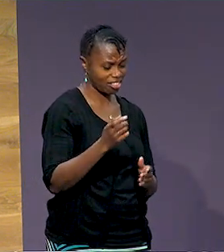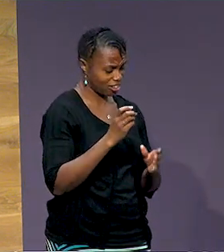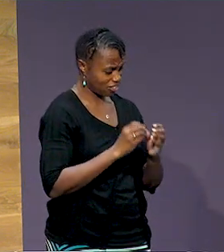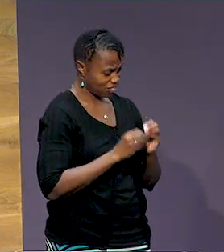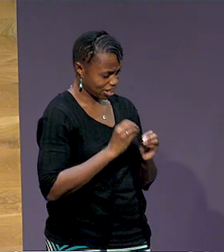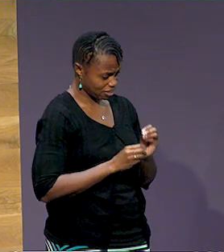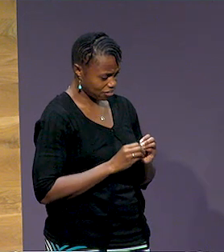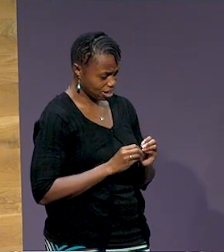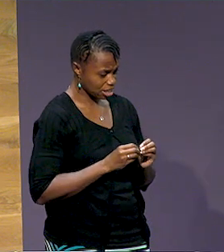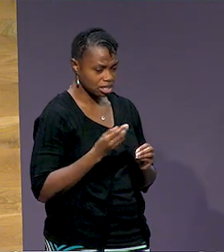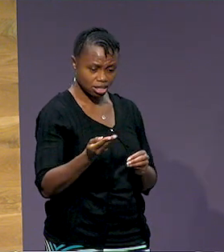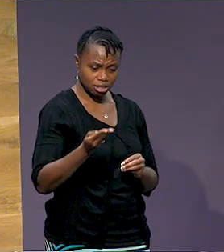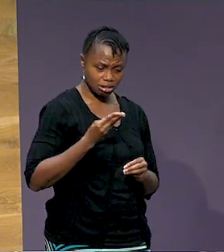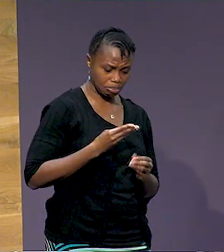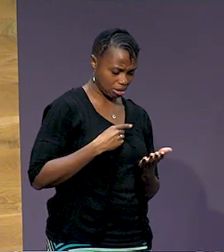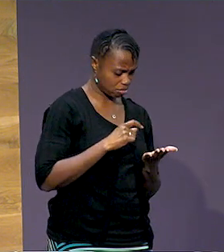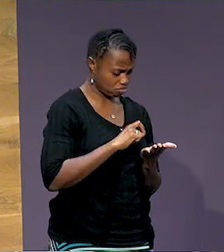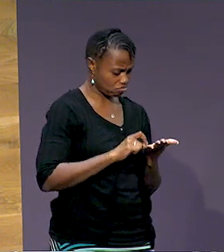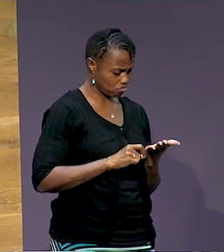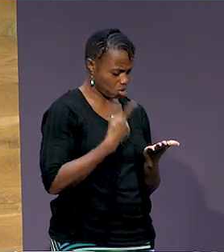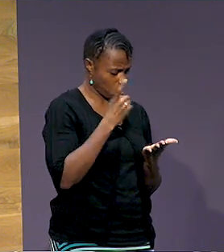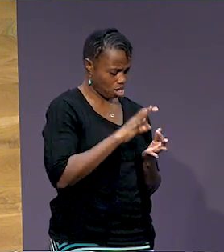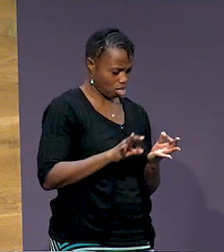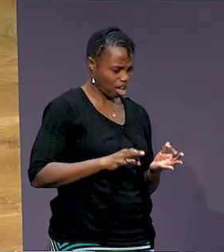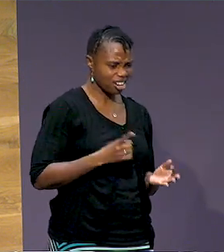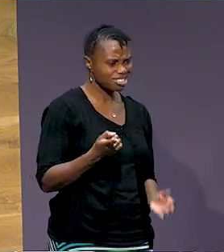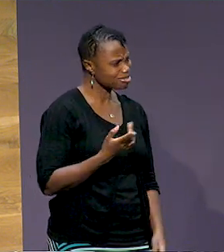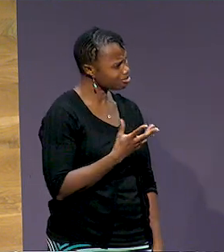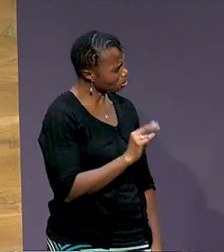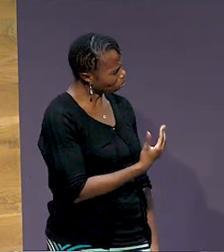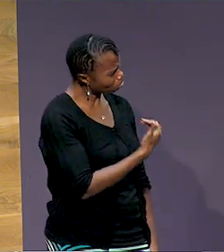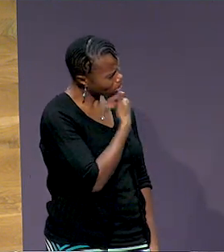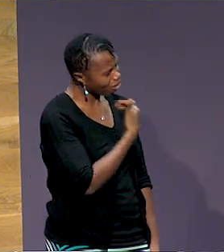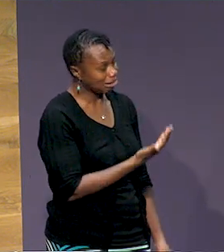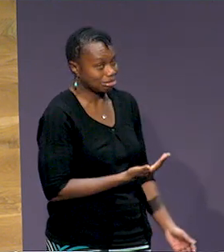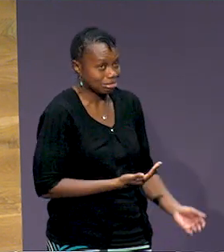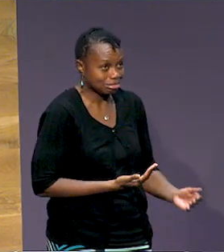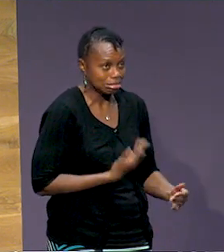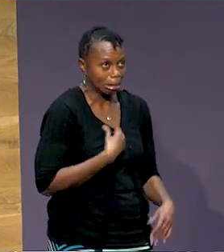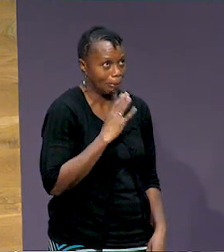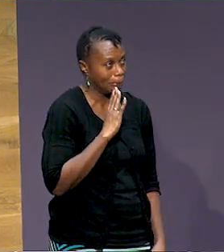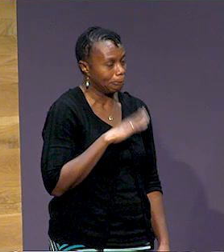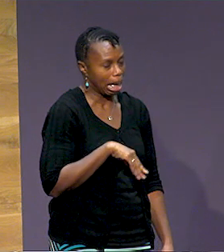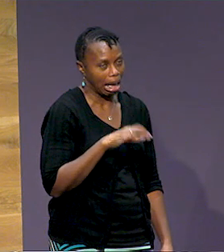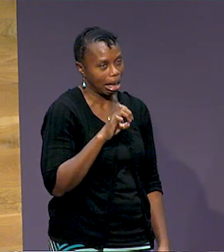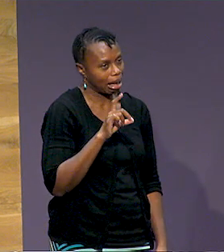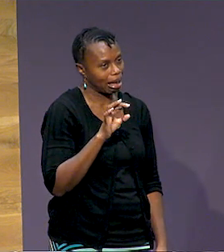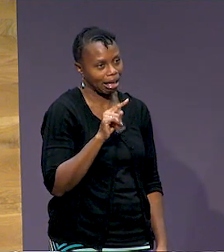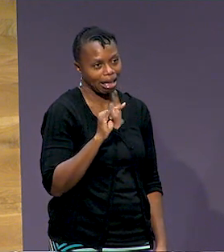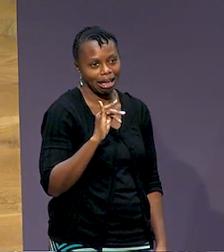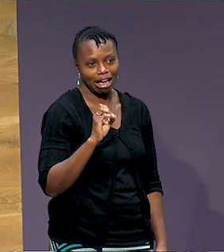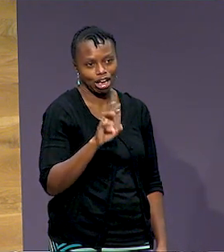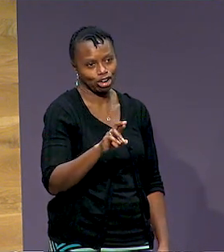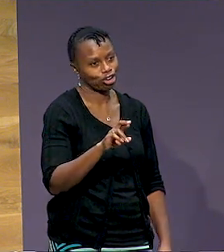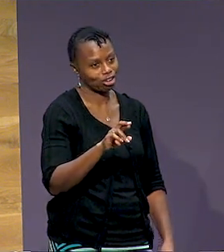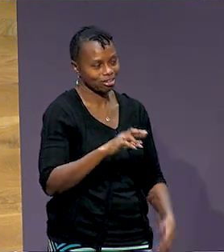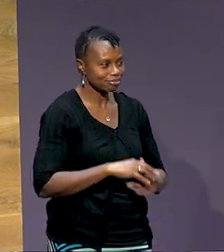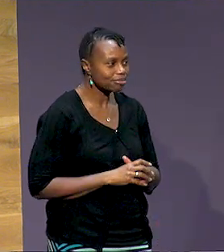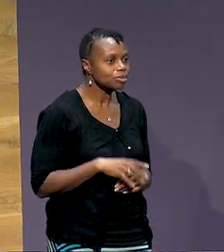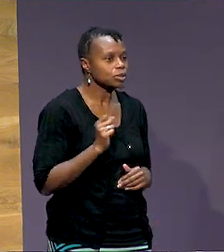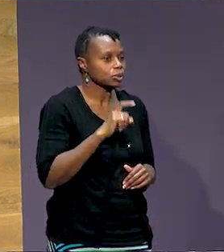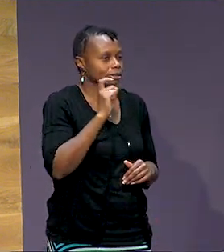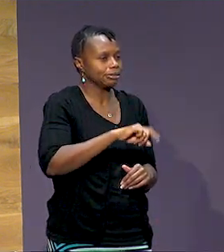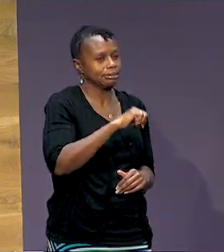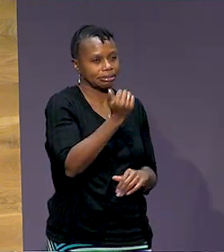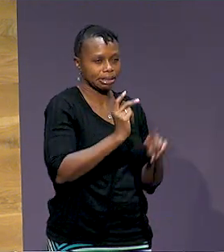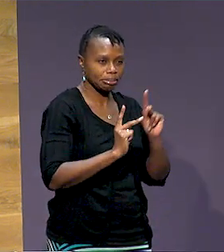So I knew I needed somebody who had the skills I didn't have. And I also knew that I needed the accountability of having some other people do